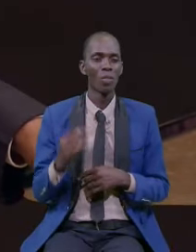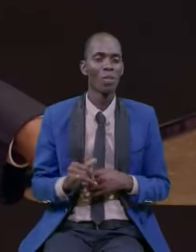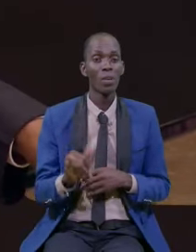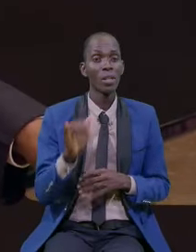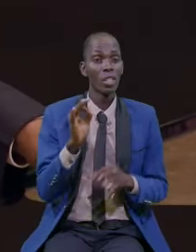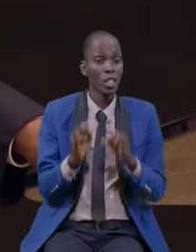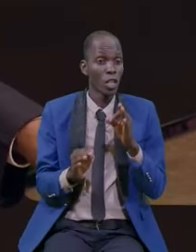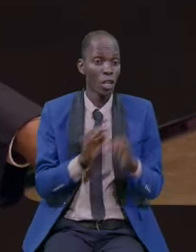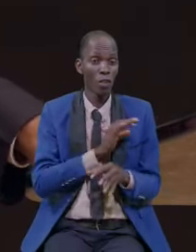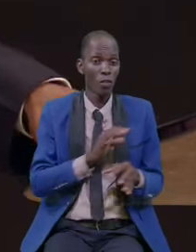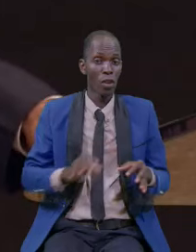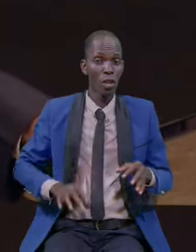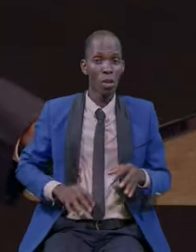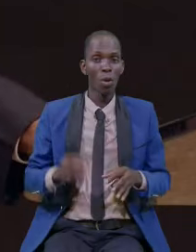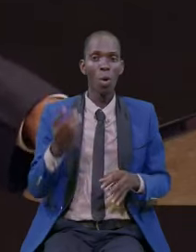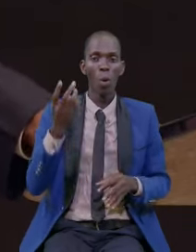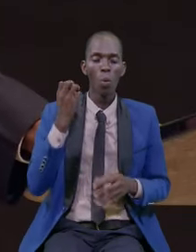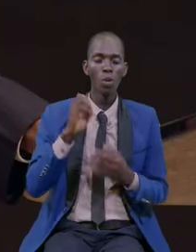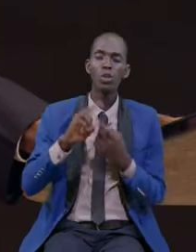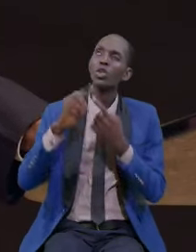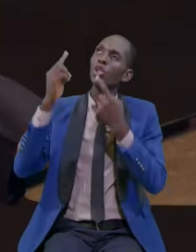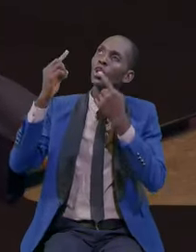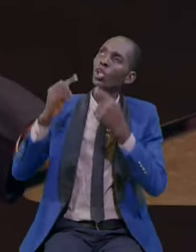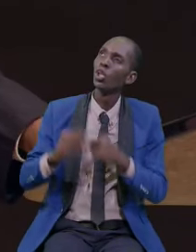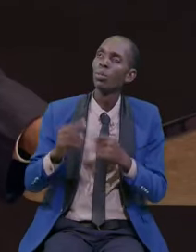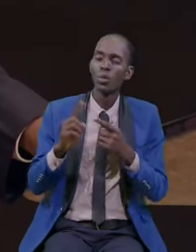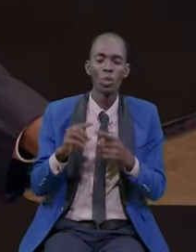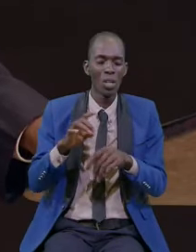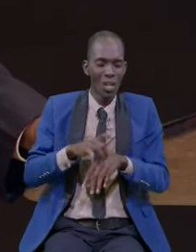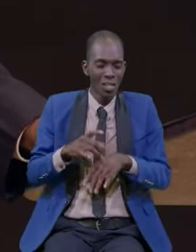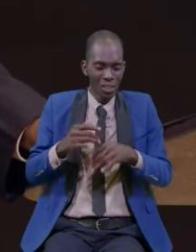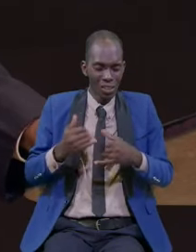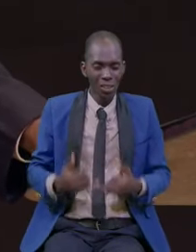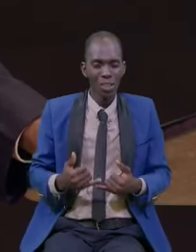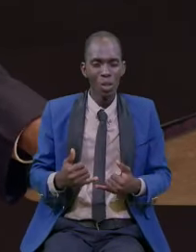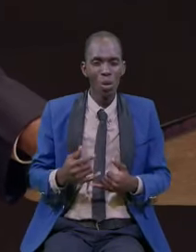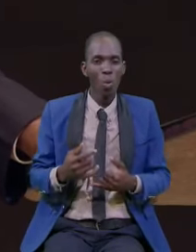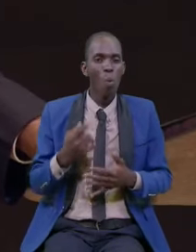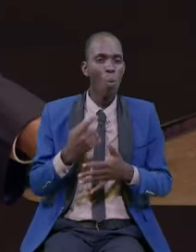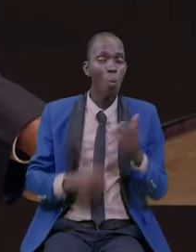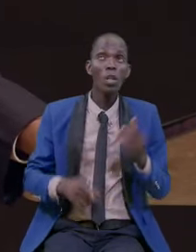Christ were to come to the earth today, what he will be doing